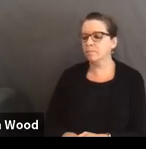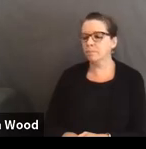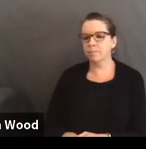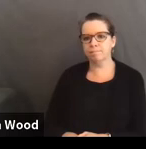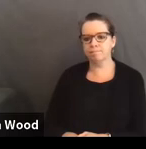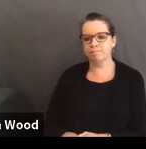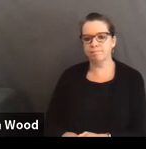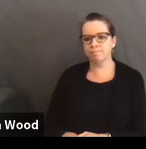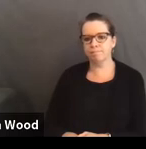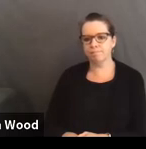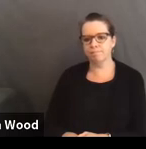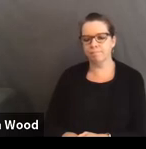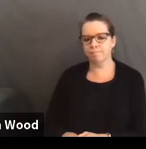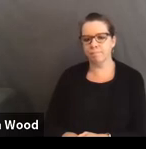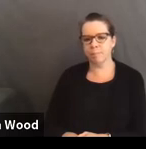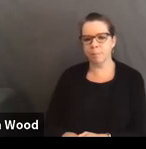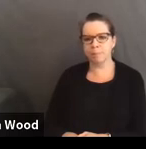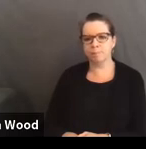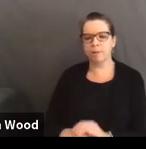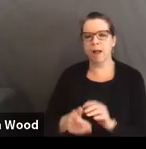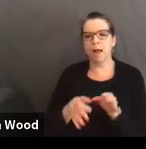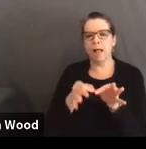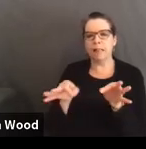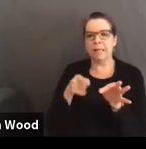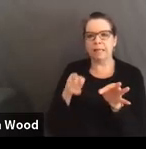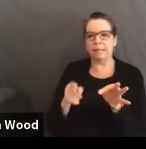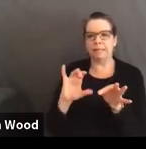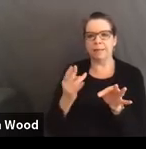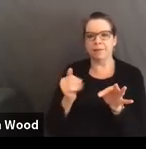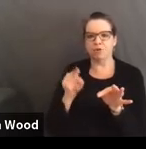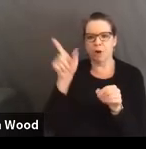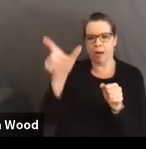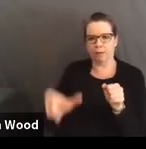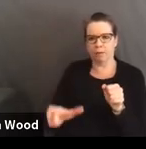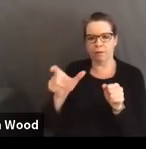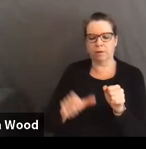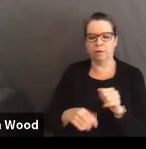Two things I placed in the chat. One is